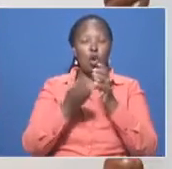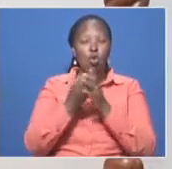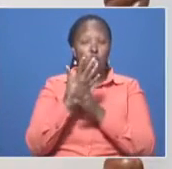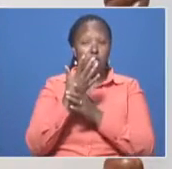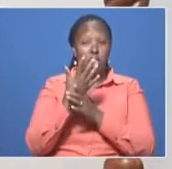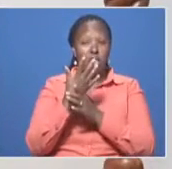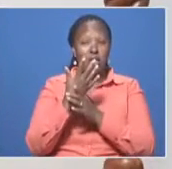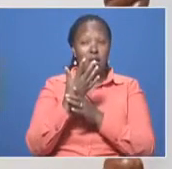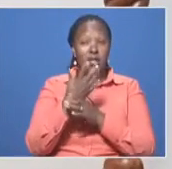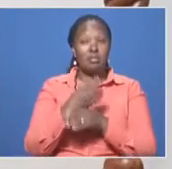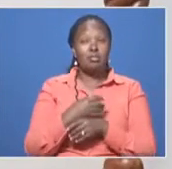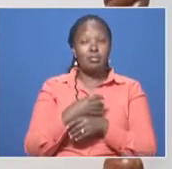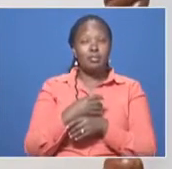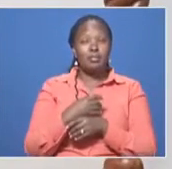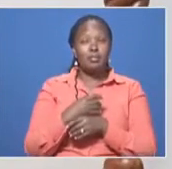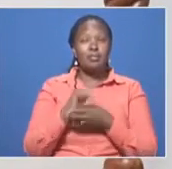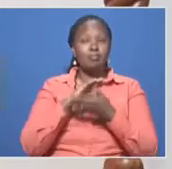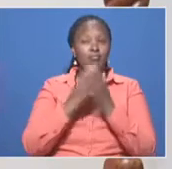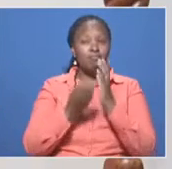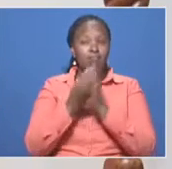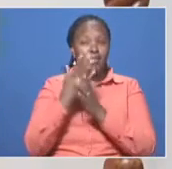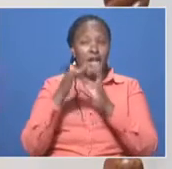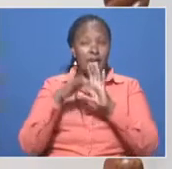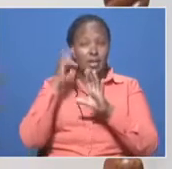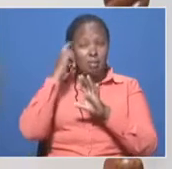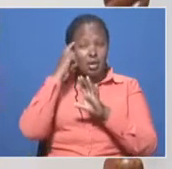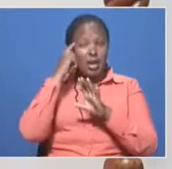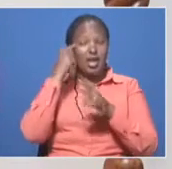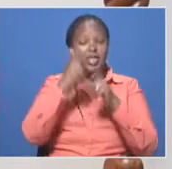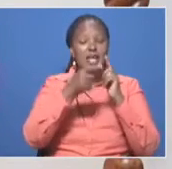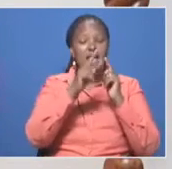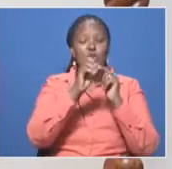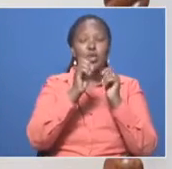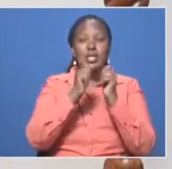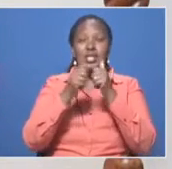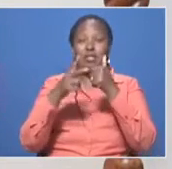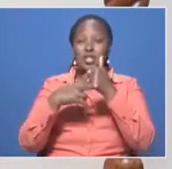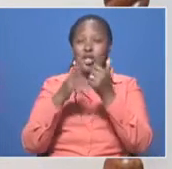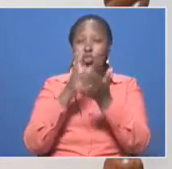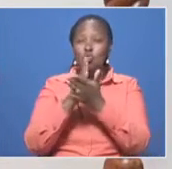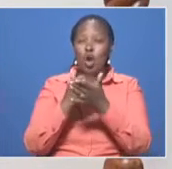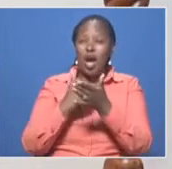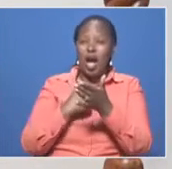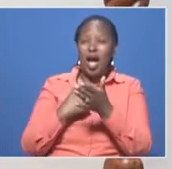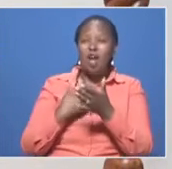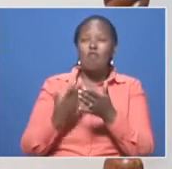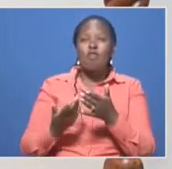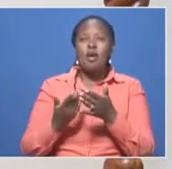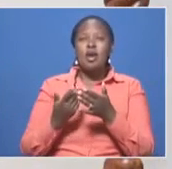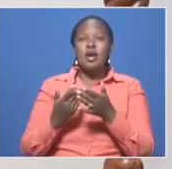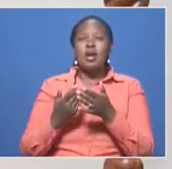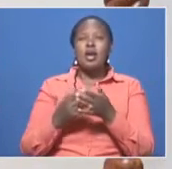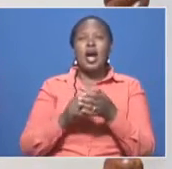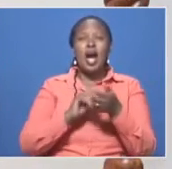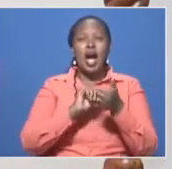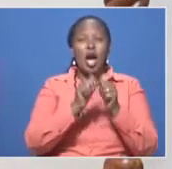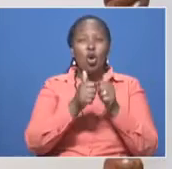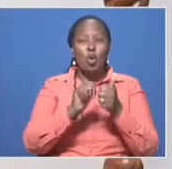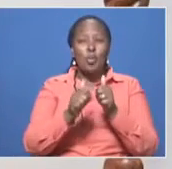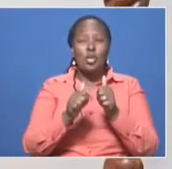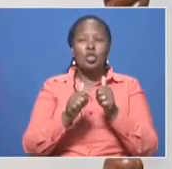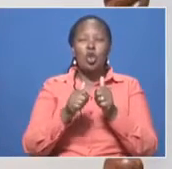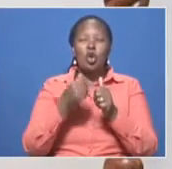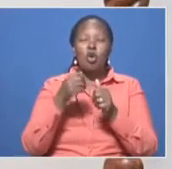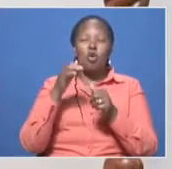it's 2017. We're in the middle of a heated run-up to an election.